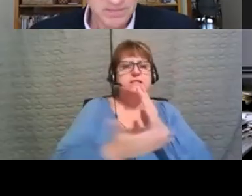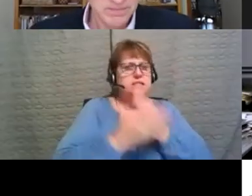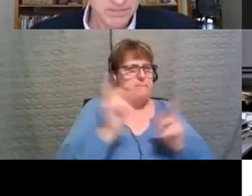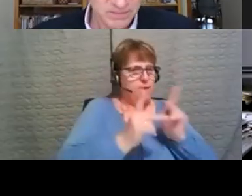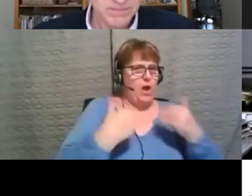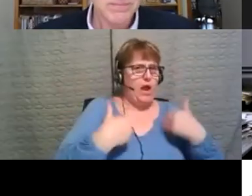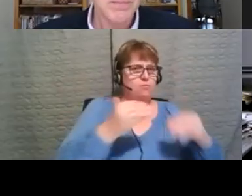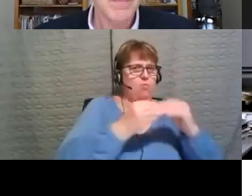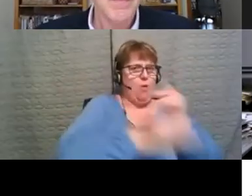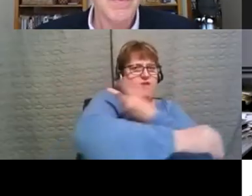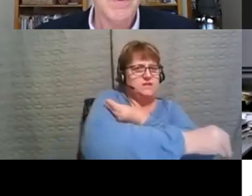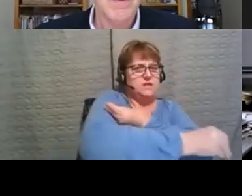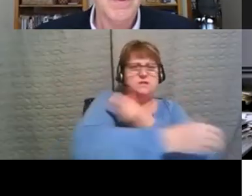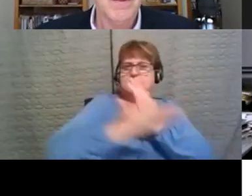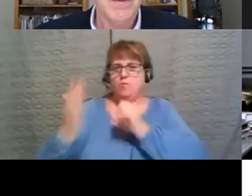versus others.